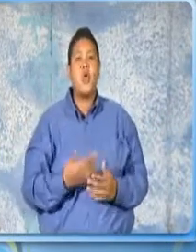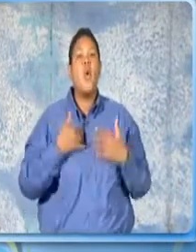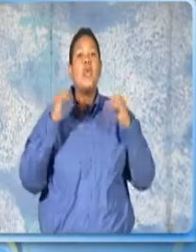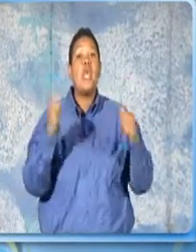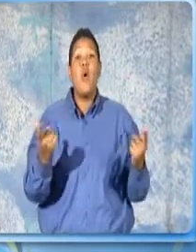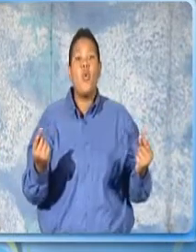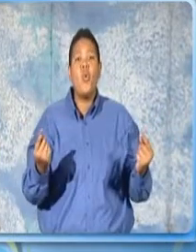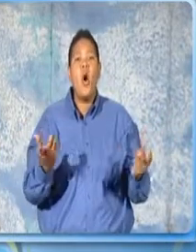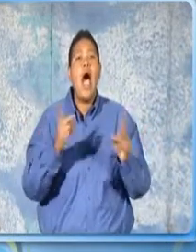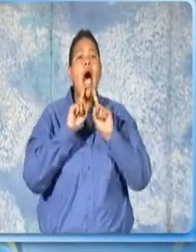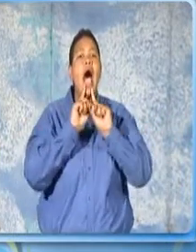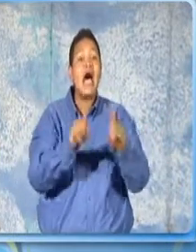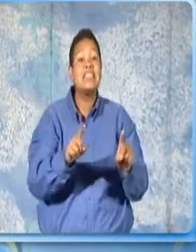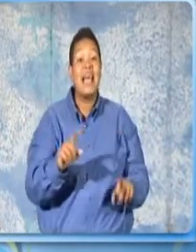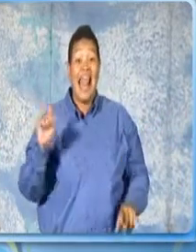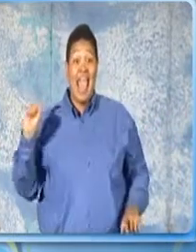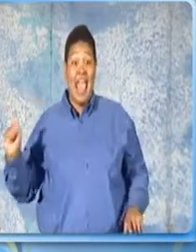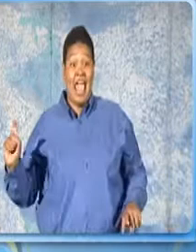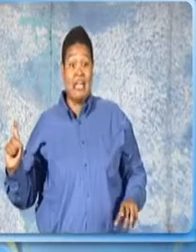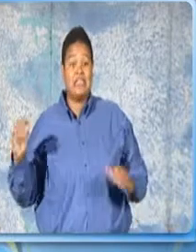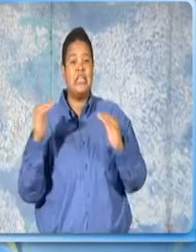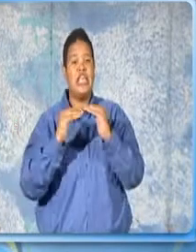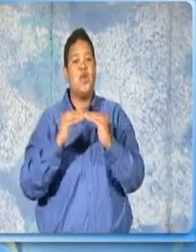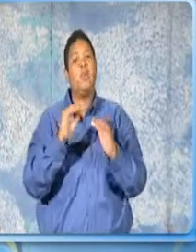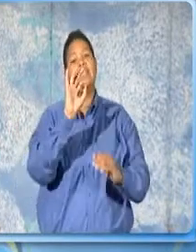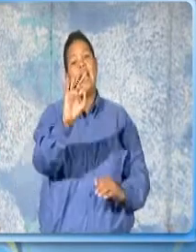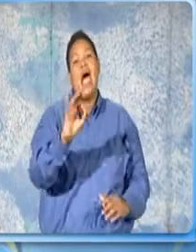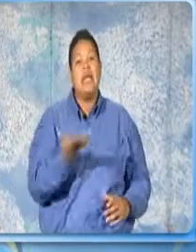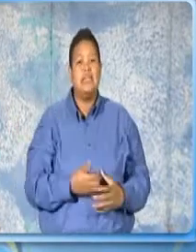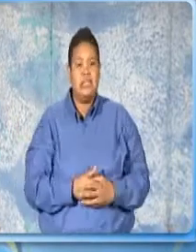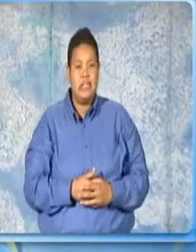now determine that x equals 9.